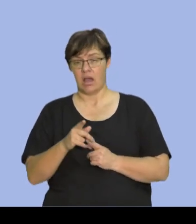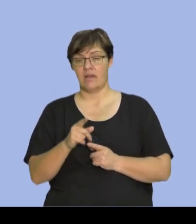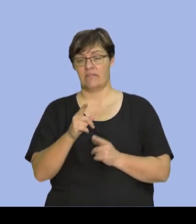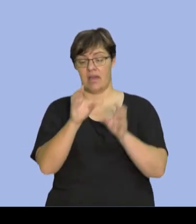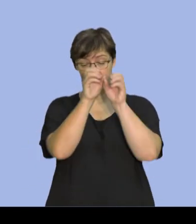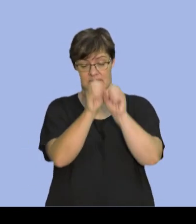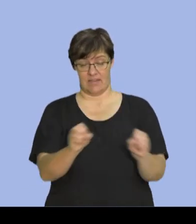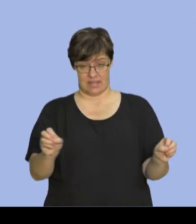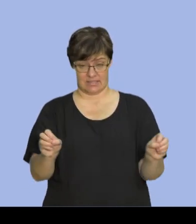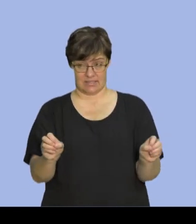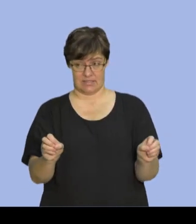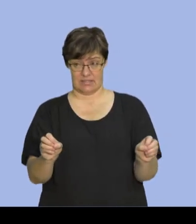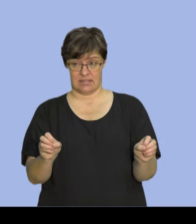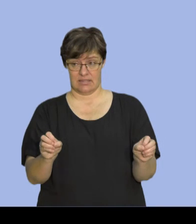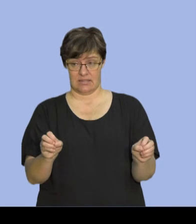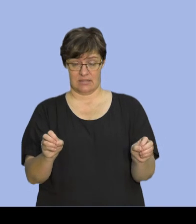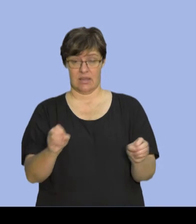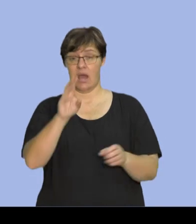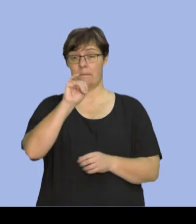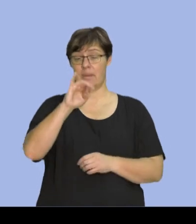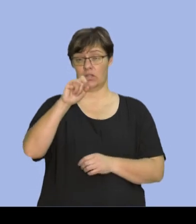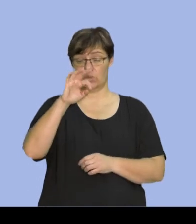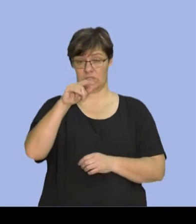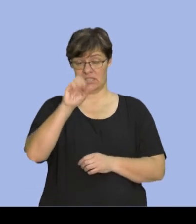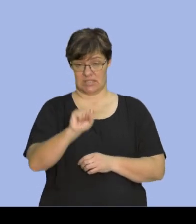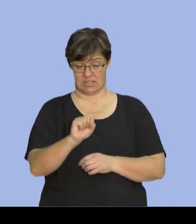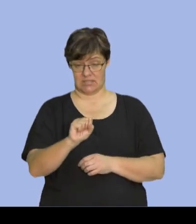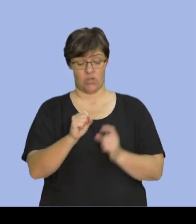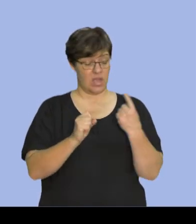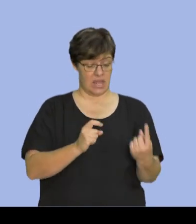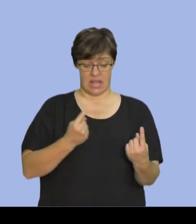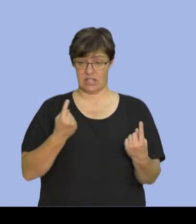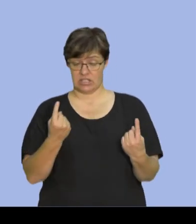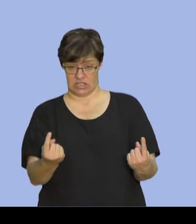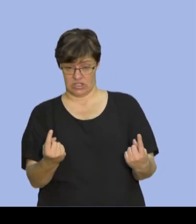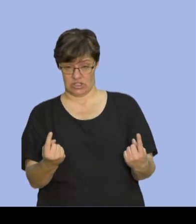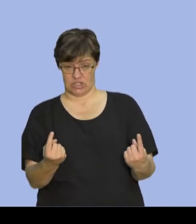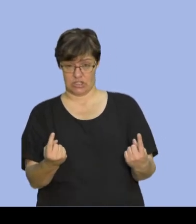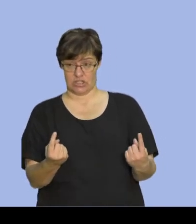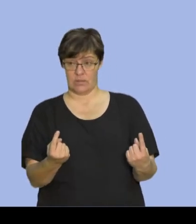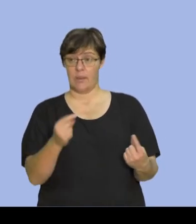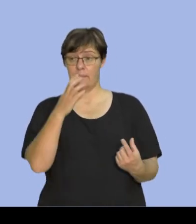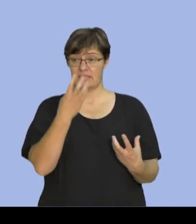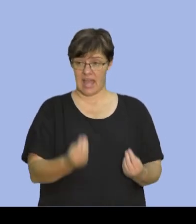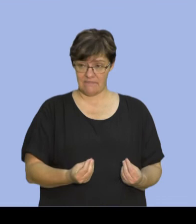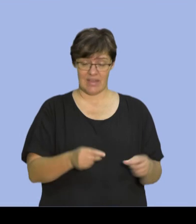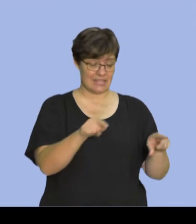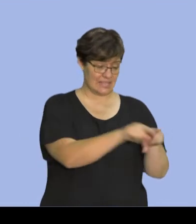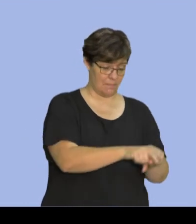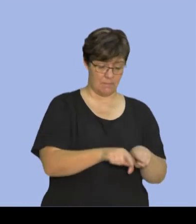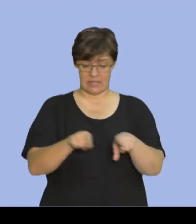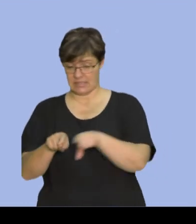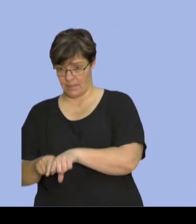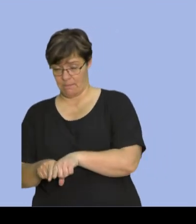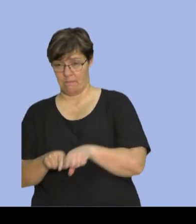cell divides by mitosis, each of the cells should have the same number